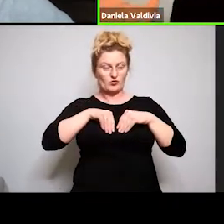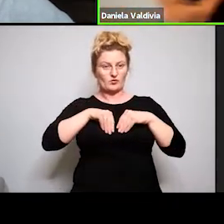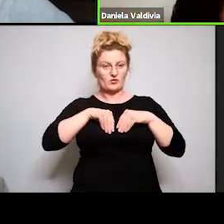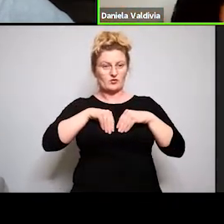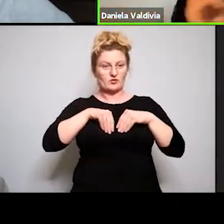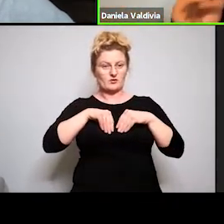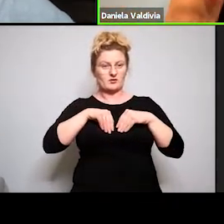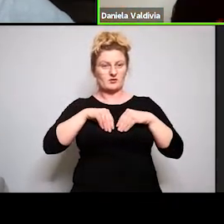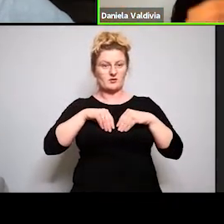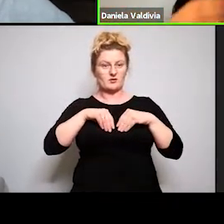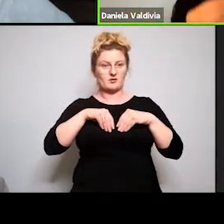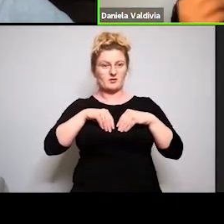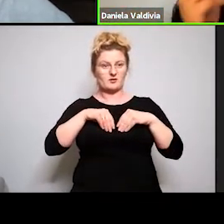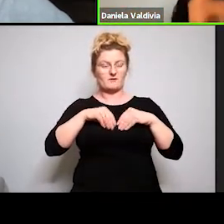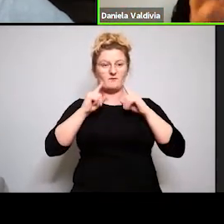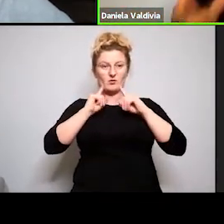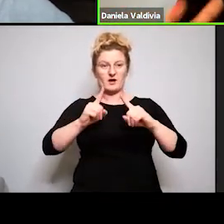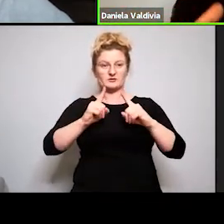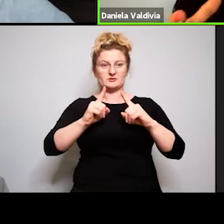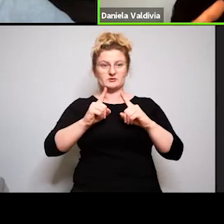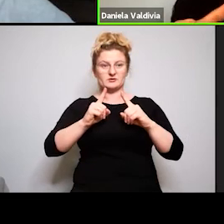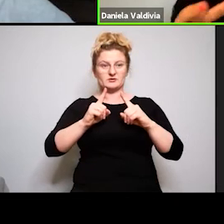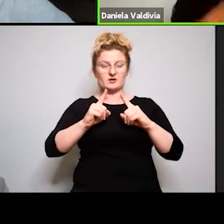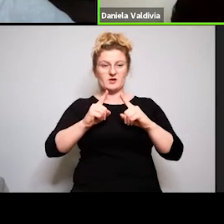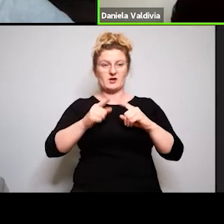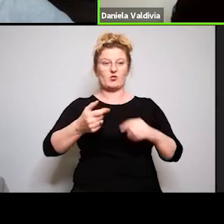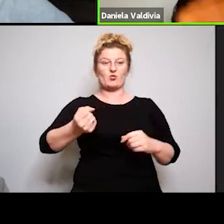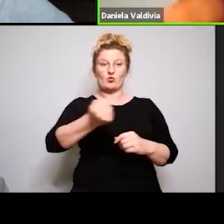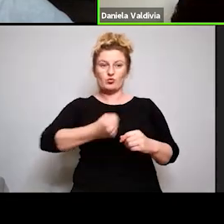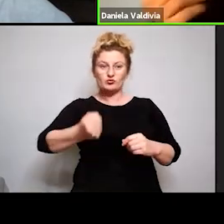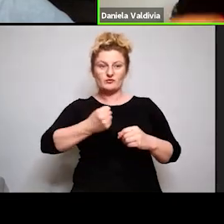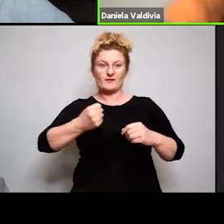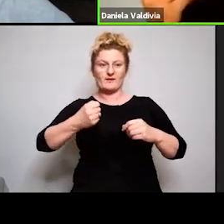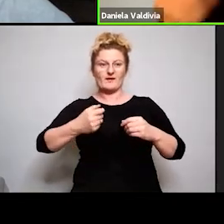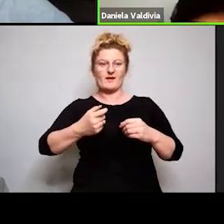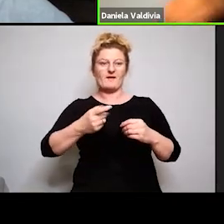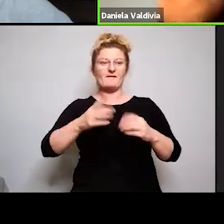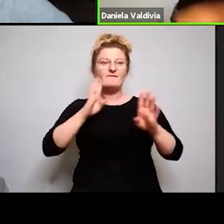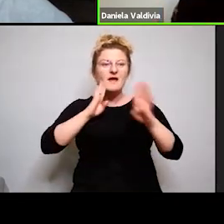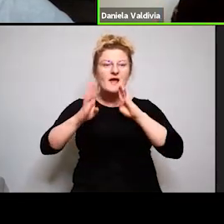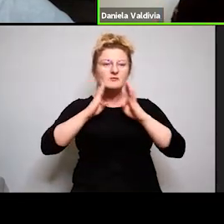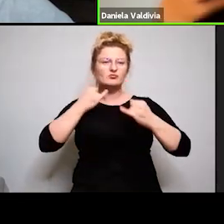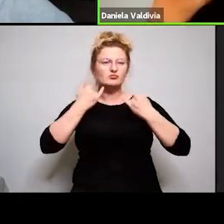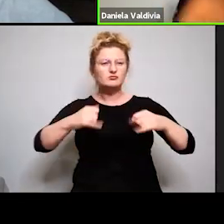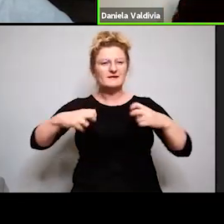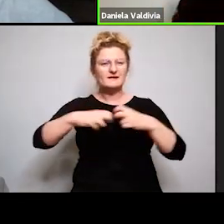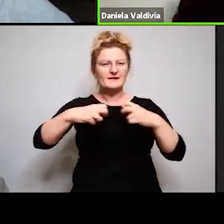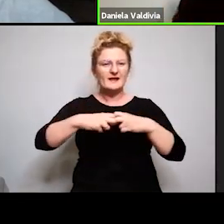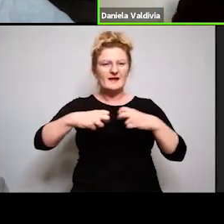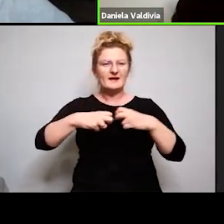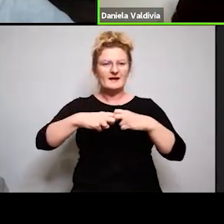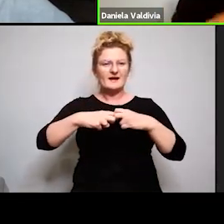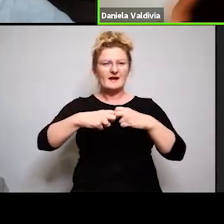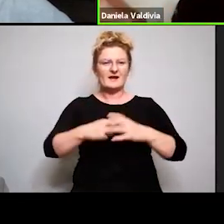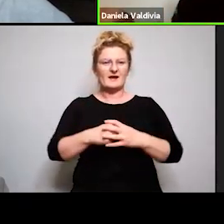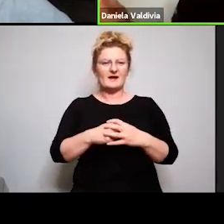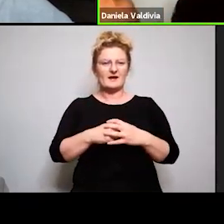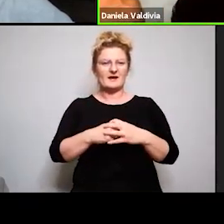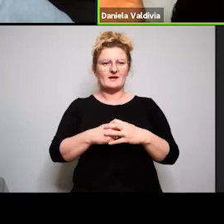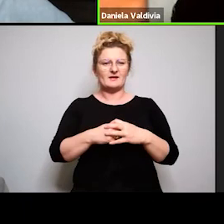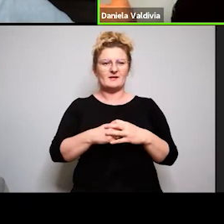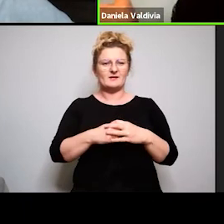with different actors, like just not one sector, you have to involve as much as possible actors from many